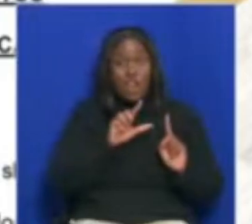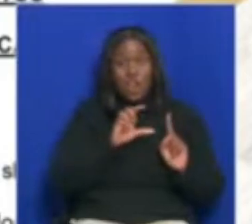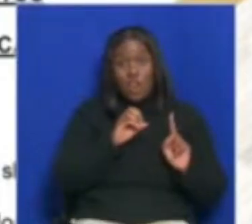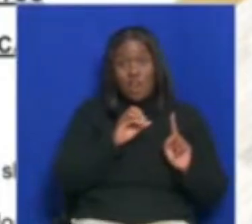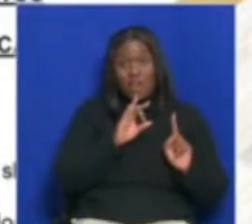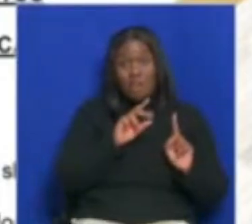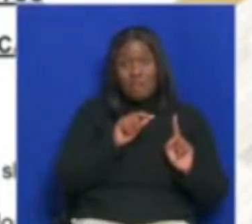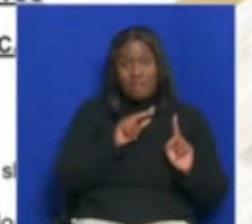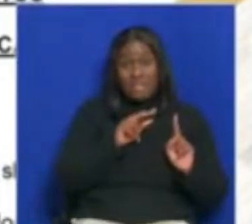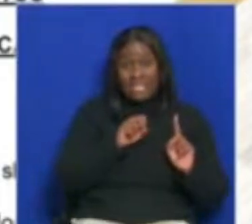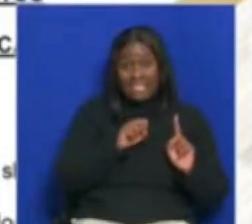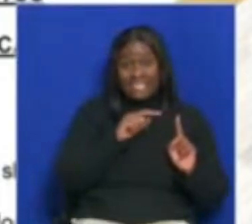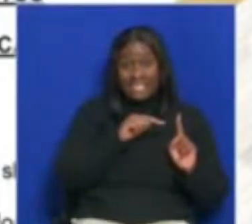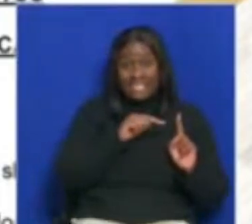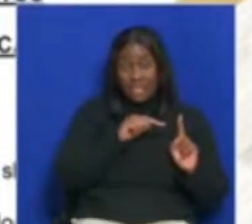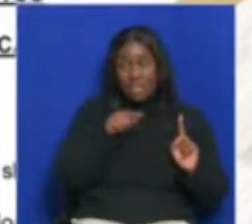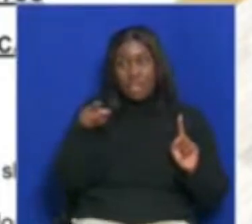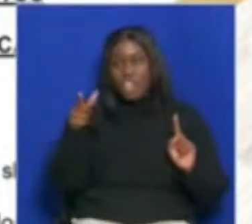in that shooting? That's correct.